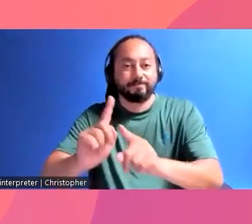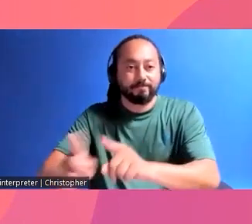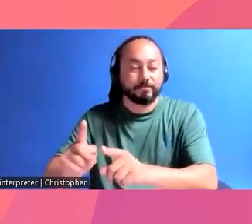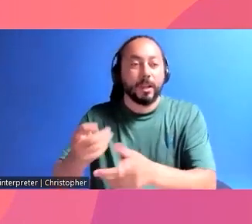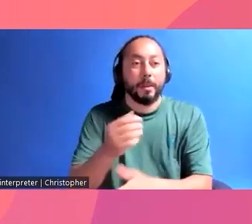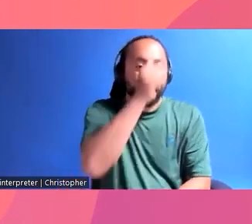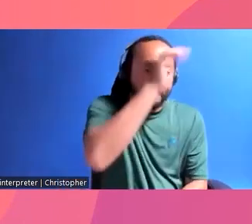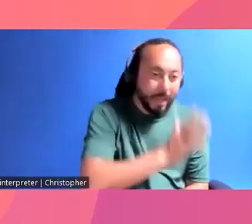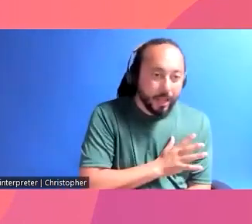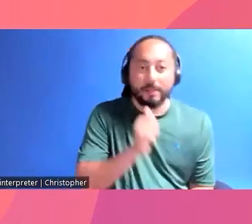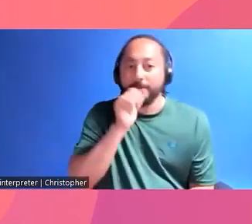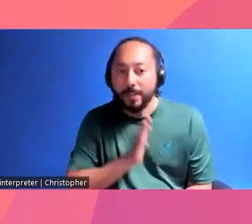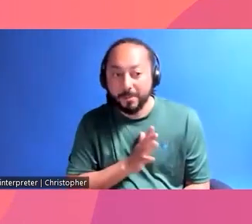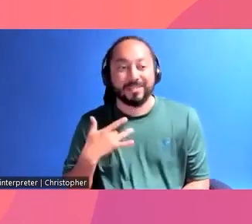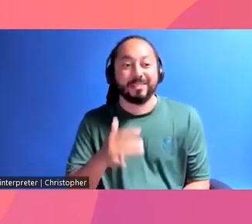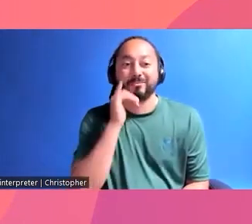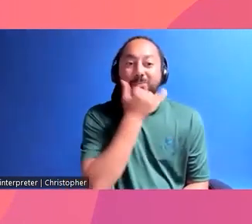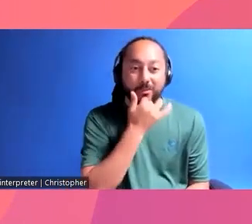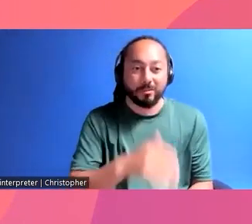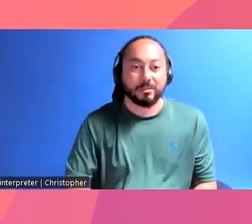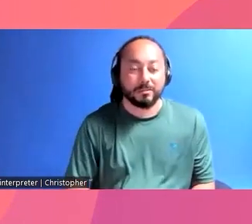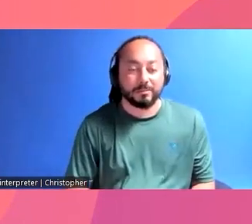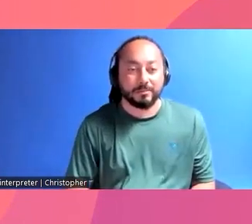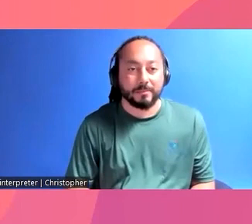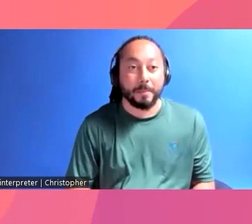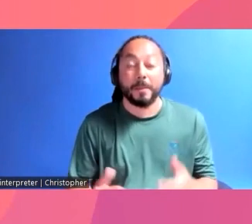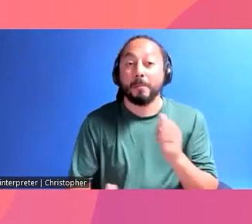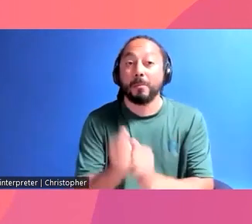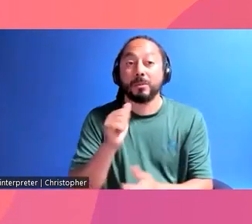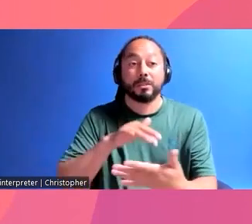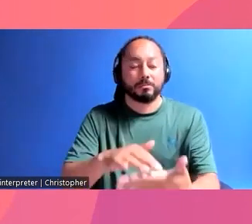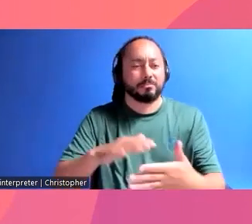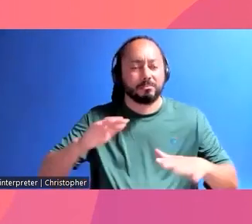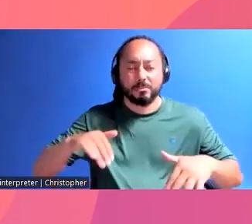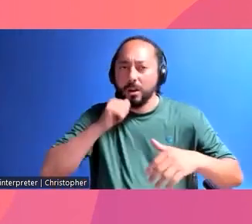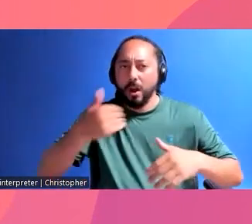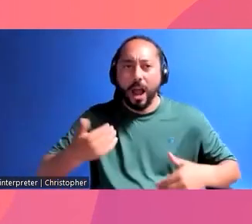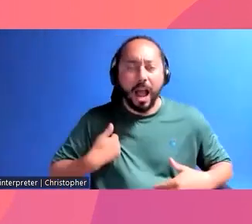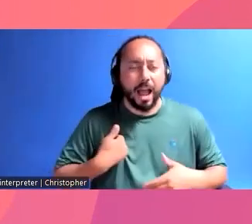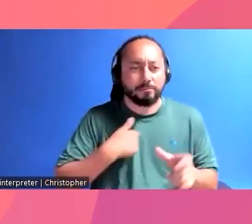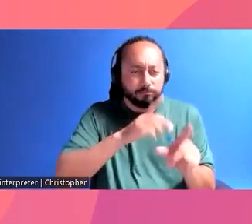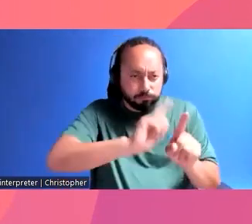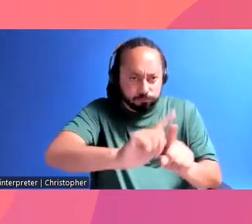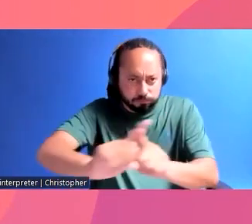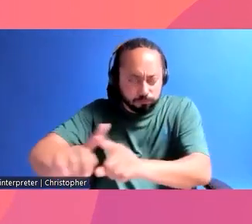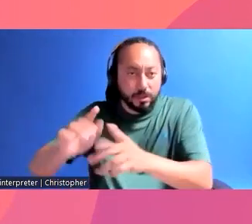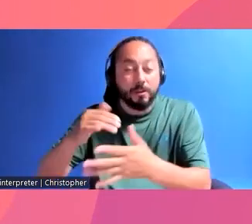and female. Most studies did not report stratified data on the basis of gender or race.